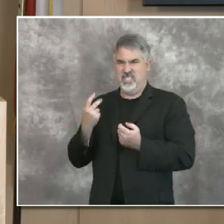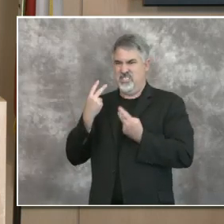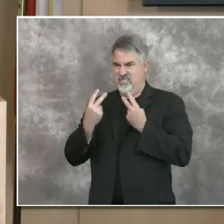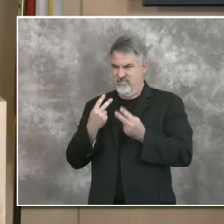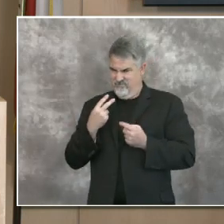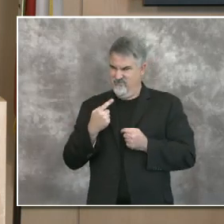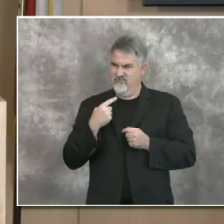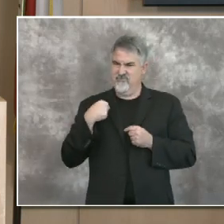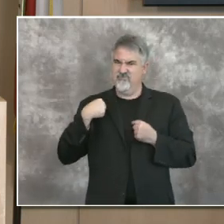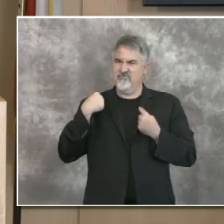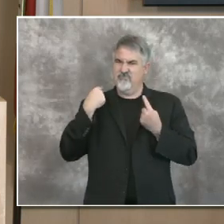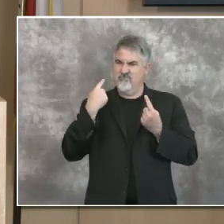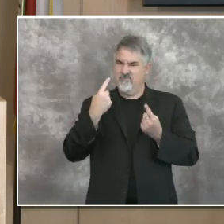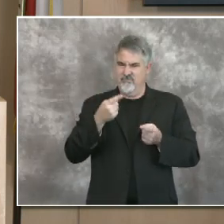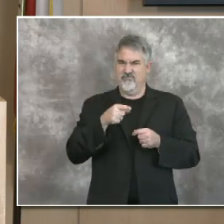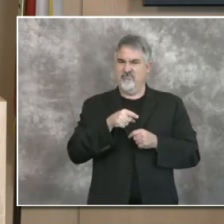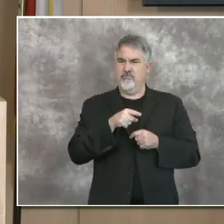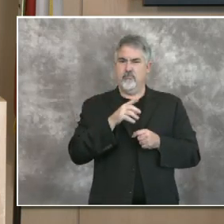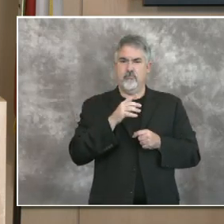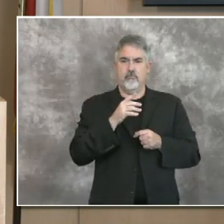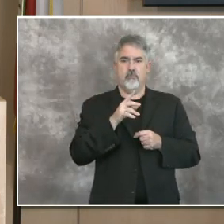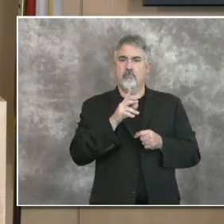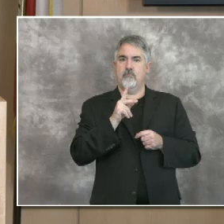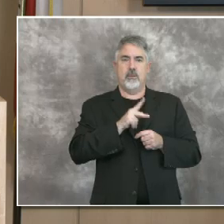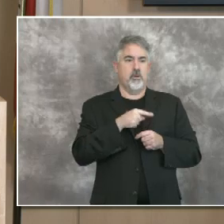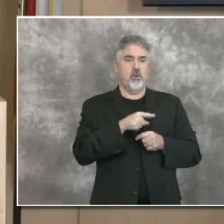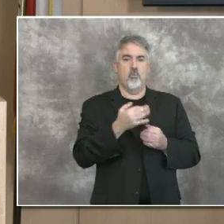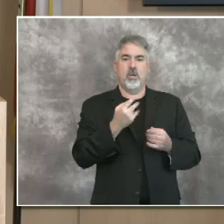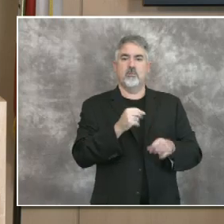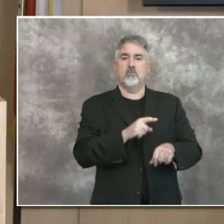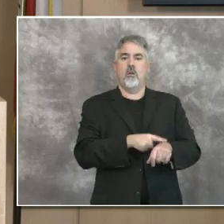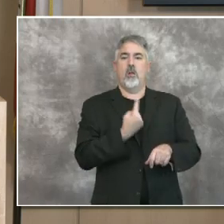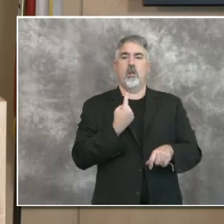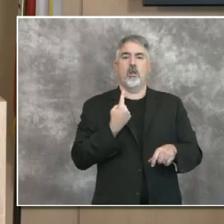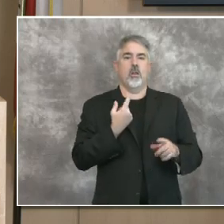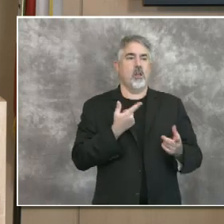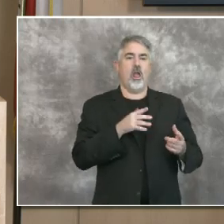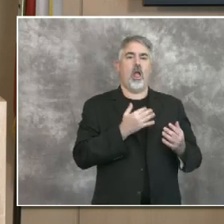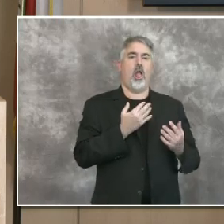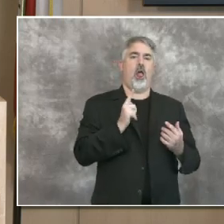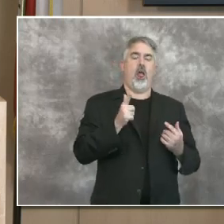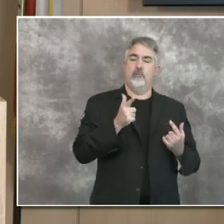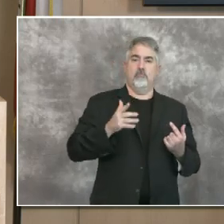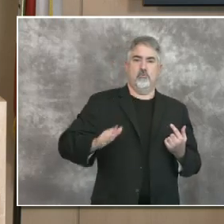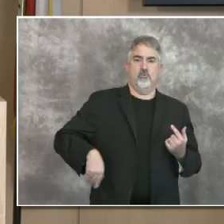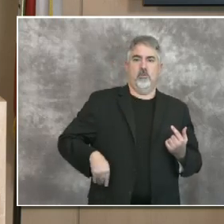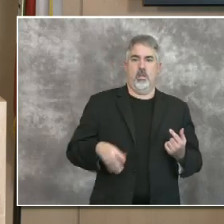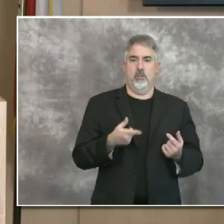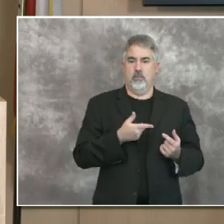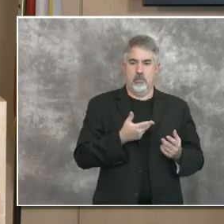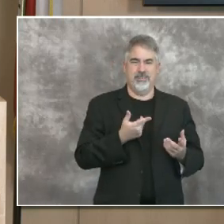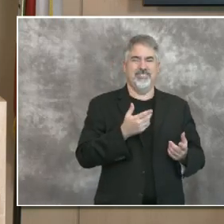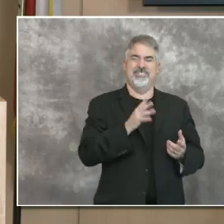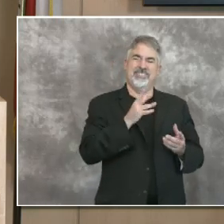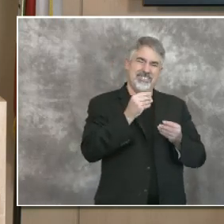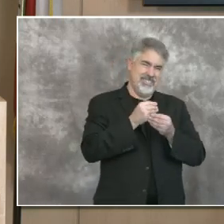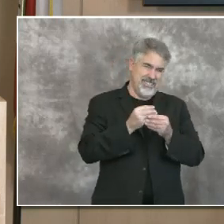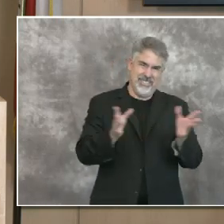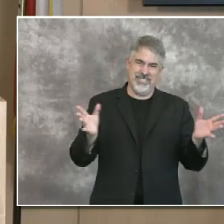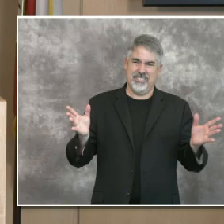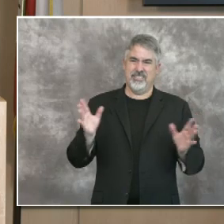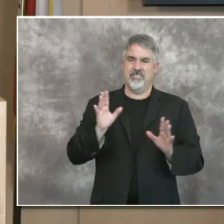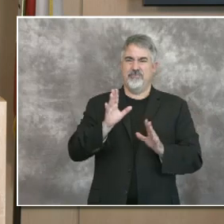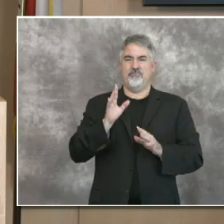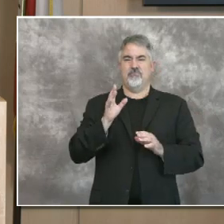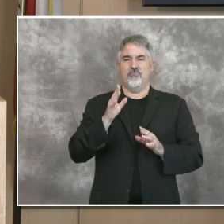that wait a little too long before they go in. And so I really do want to send the message that somebody who has chest